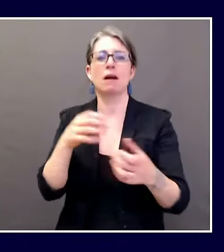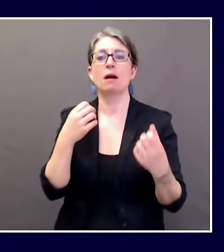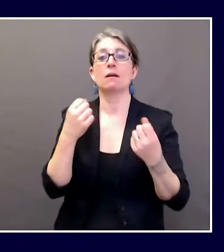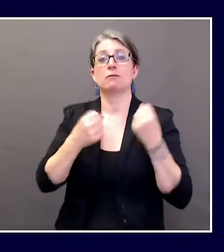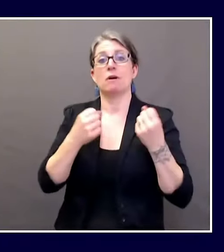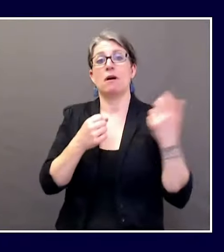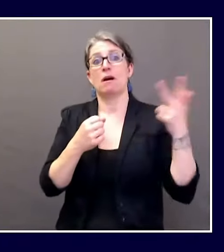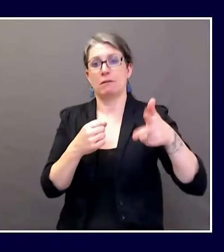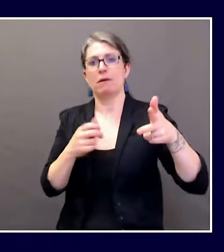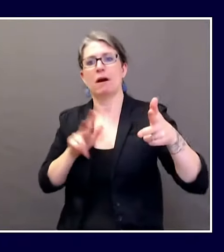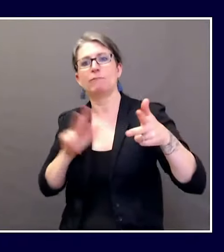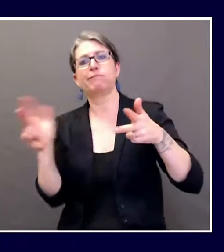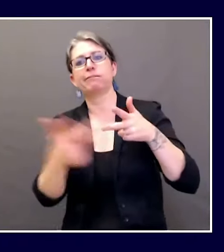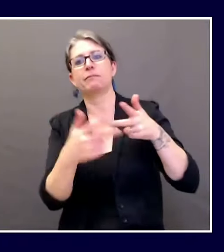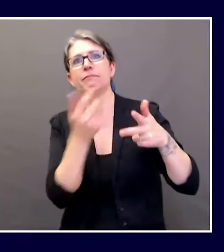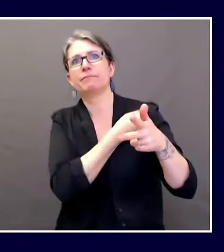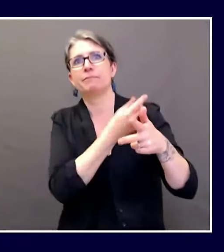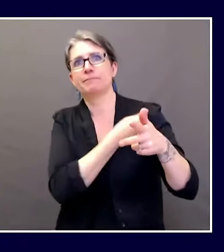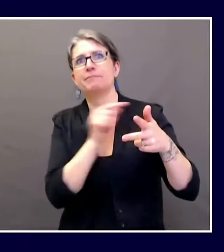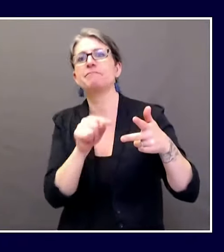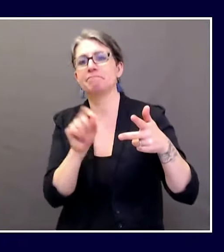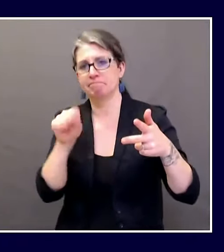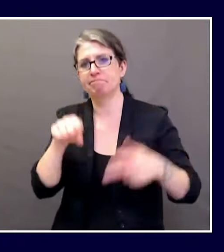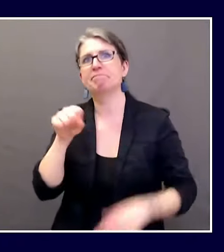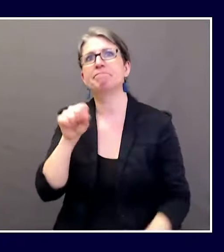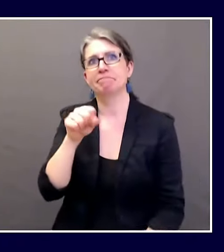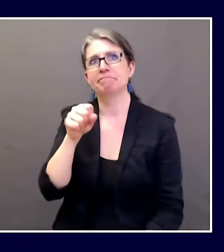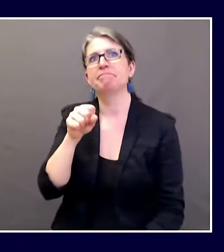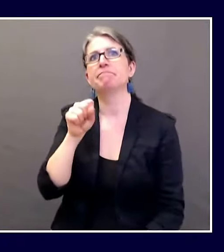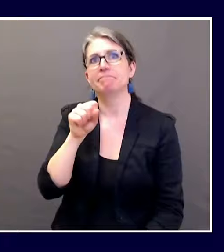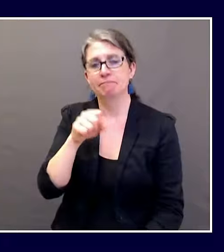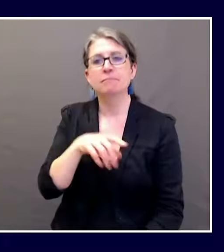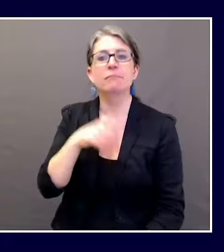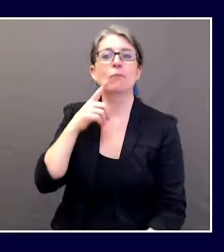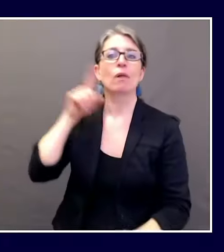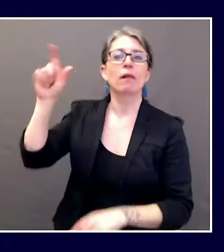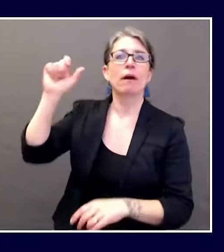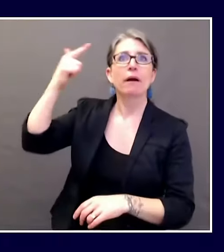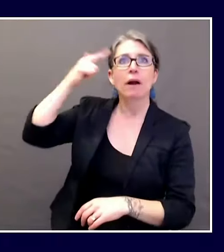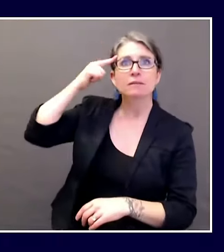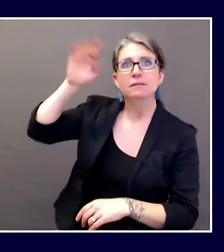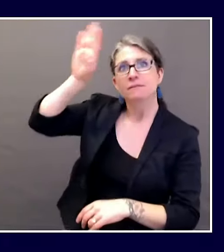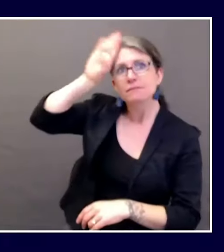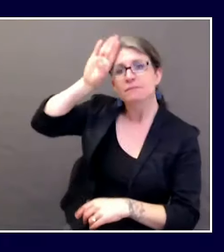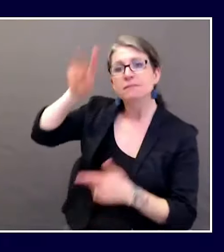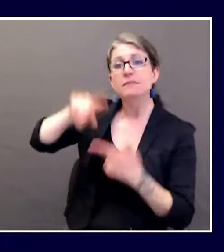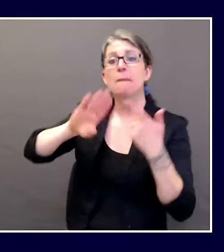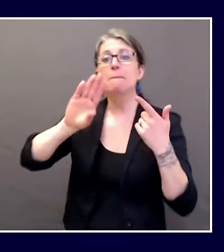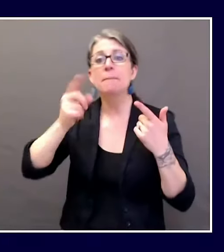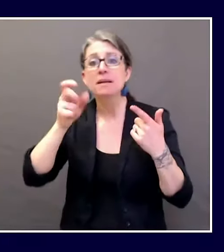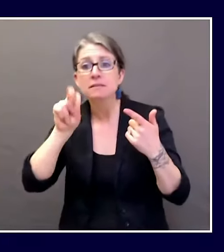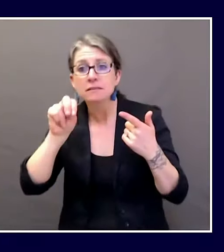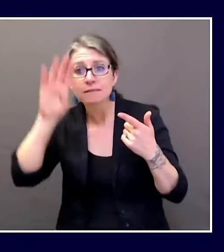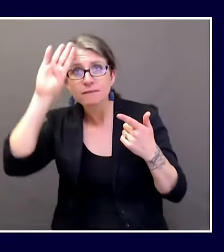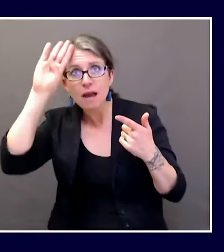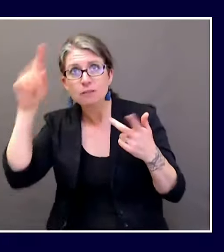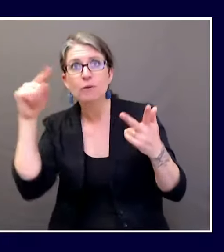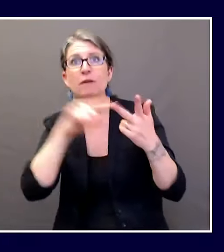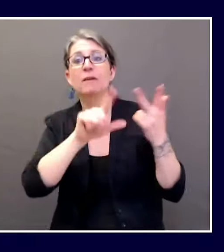department here in Augusta, to Buxton Fire Rescue, United Ambulance in Lewiston,